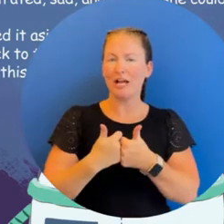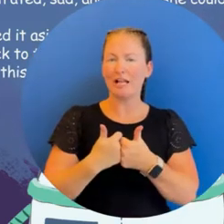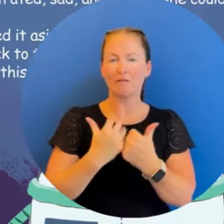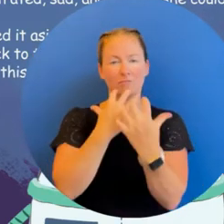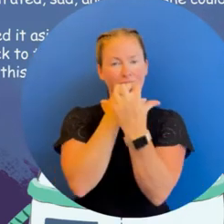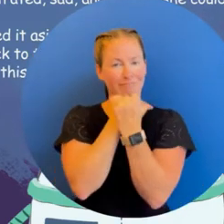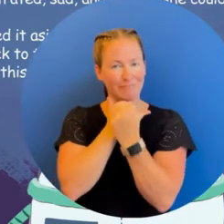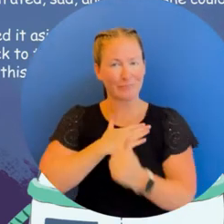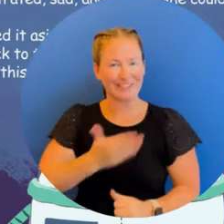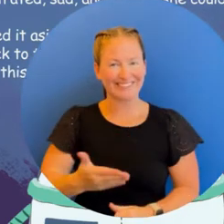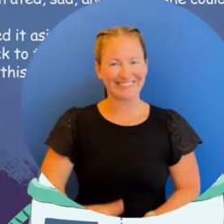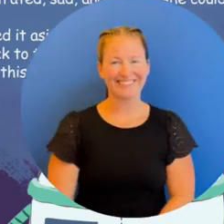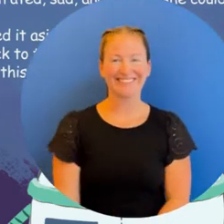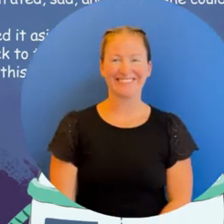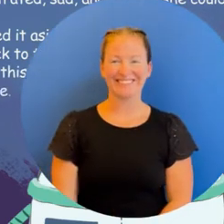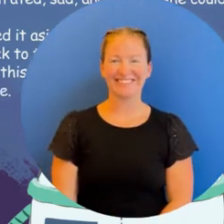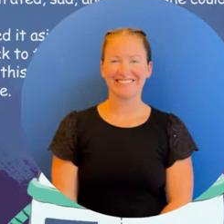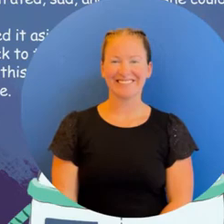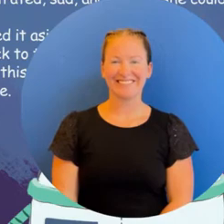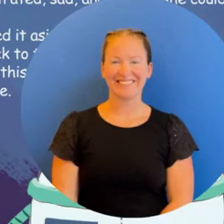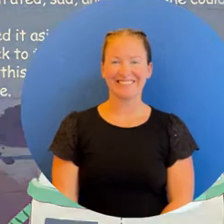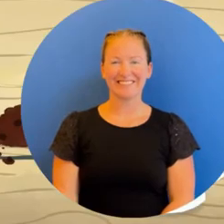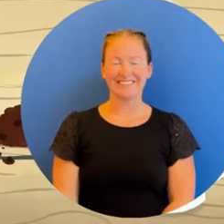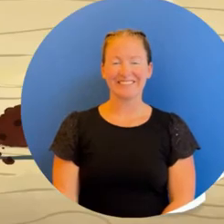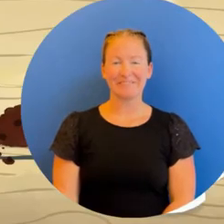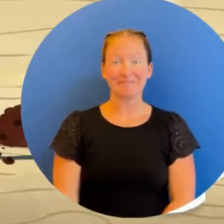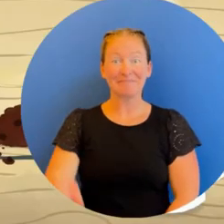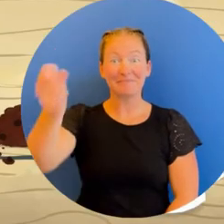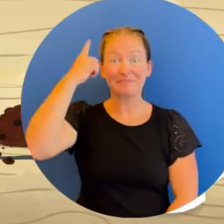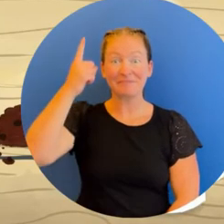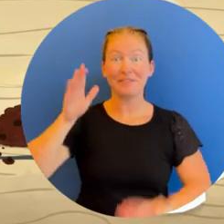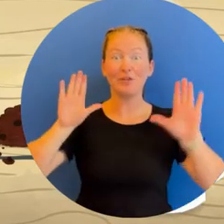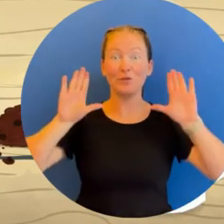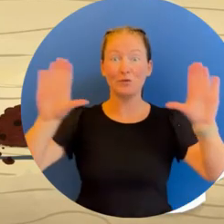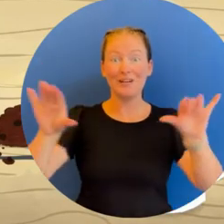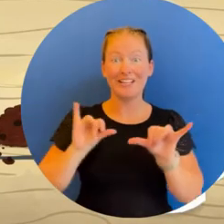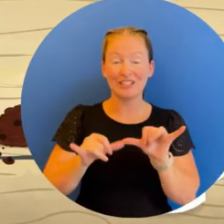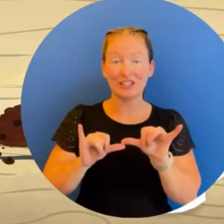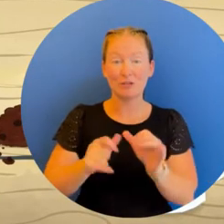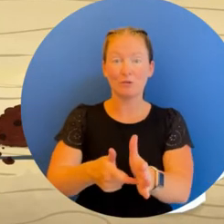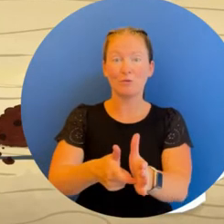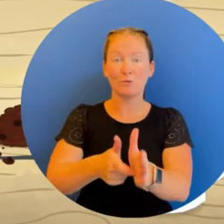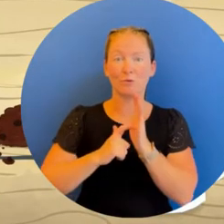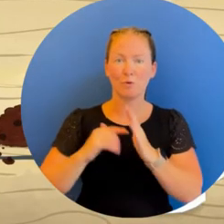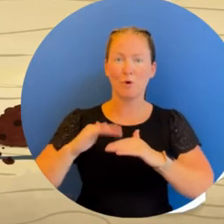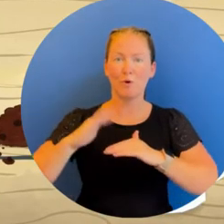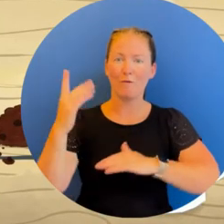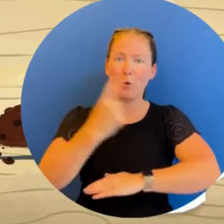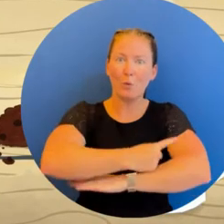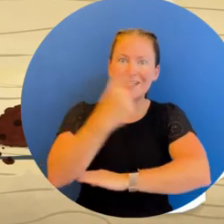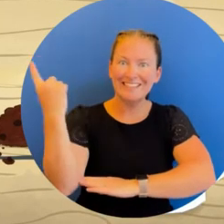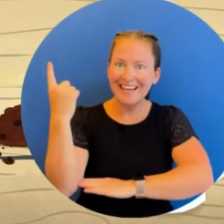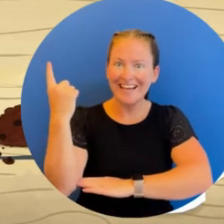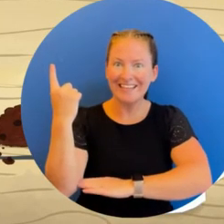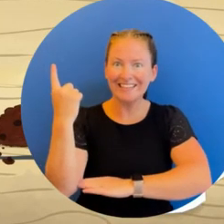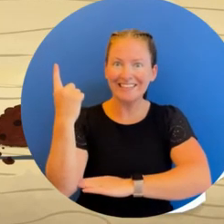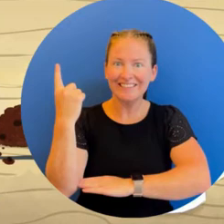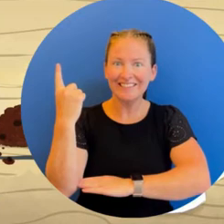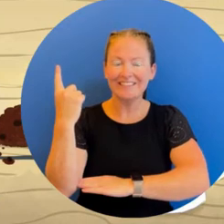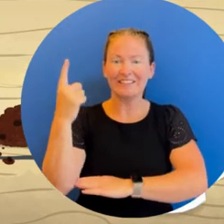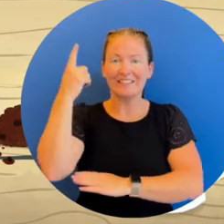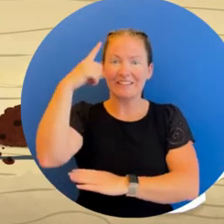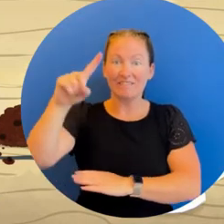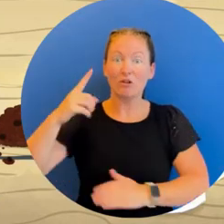was a challenge that she would embrace. You see, great engineering takes more than one